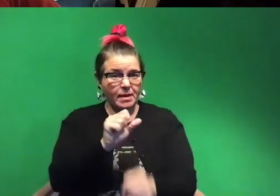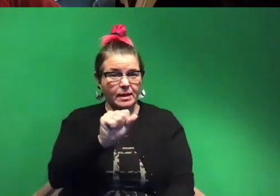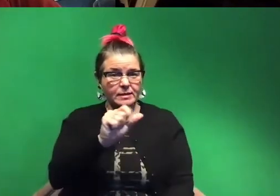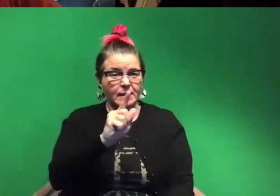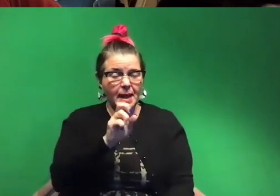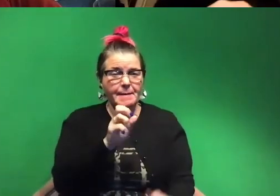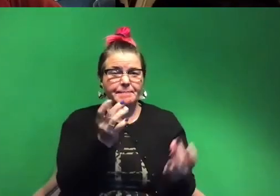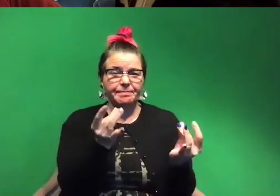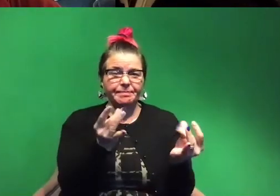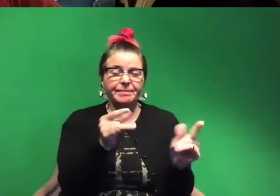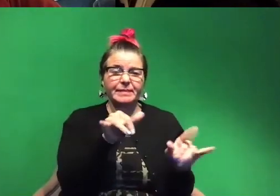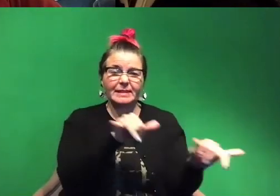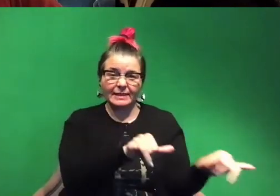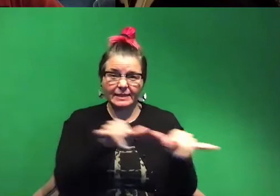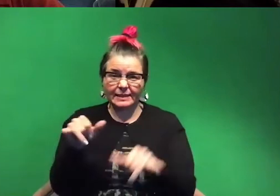approximates hagfish slime?